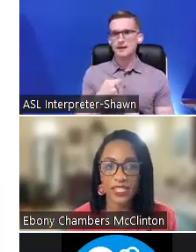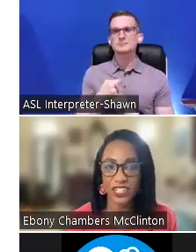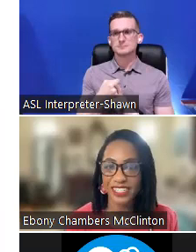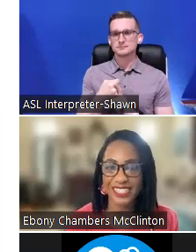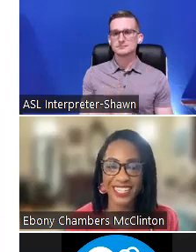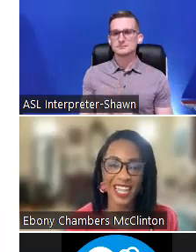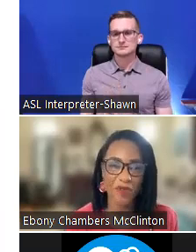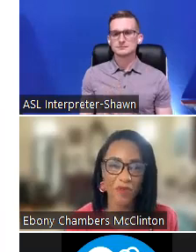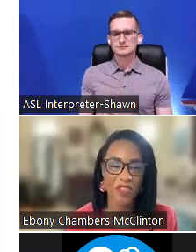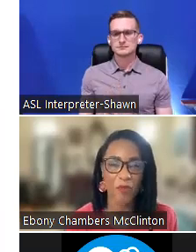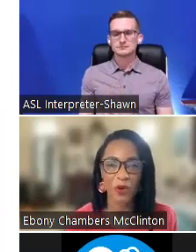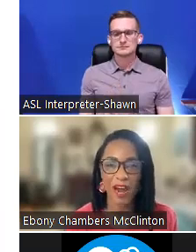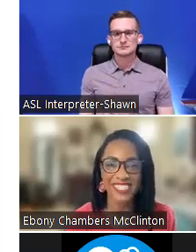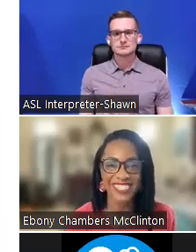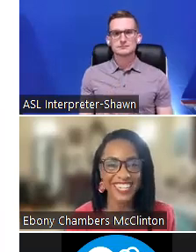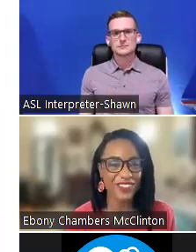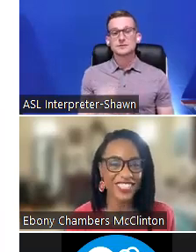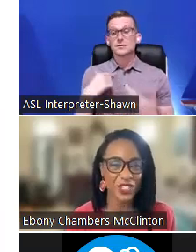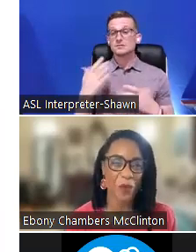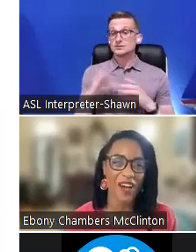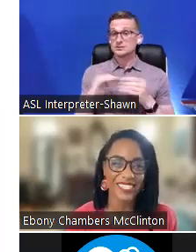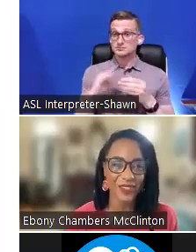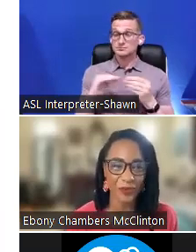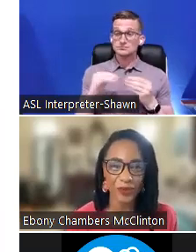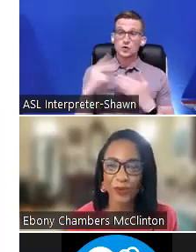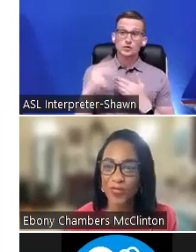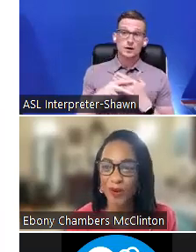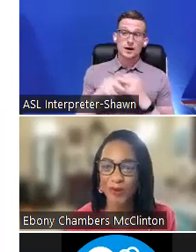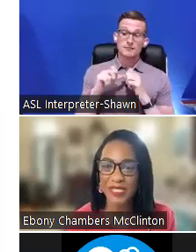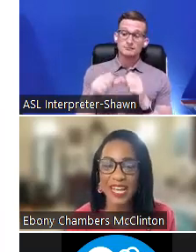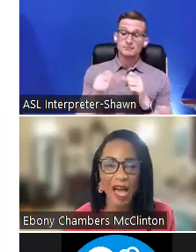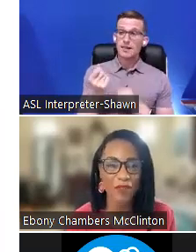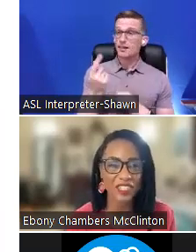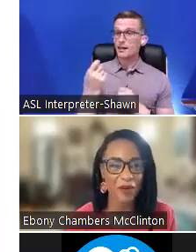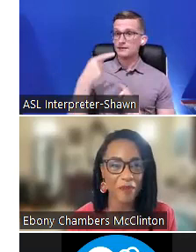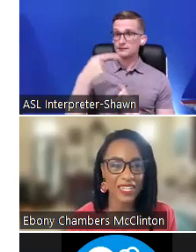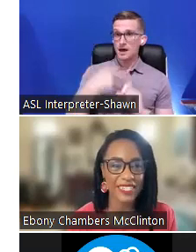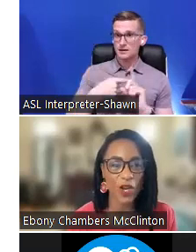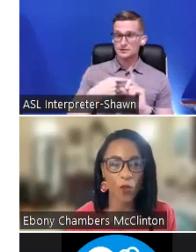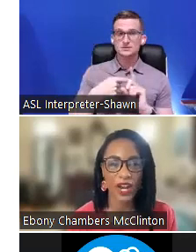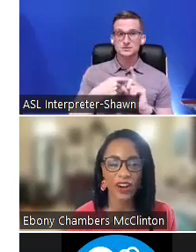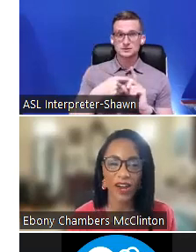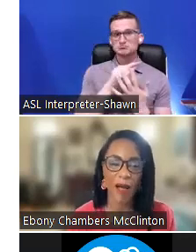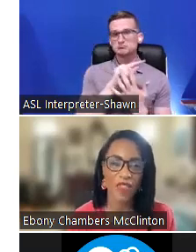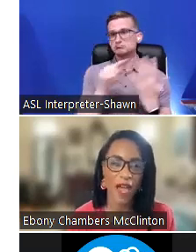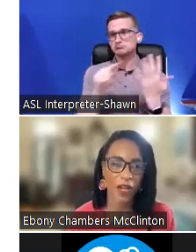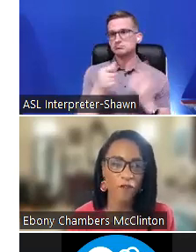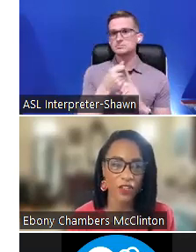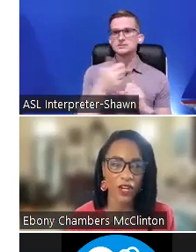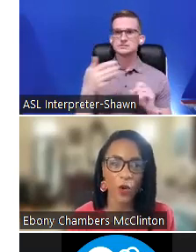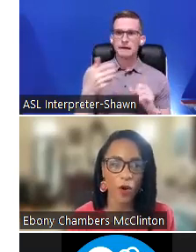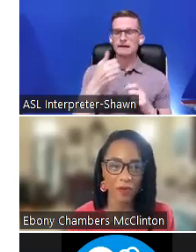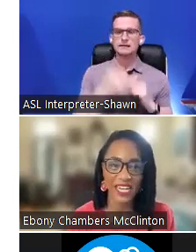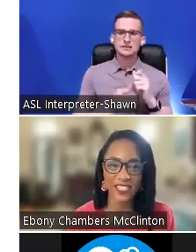So I shared this as an 11-month program, and this really just walks you through those, the different months where